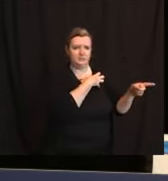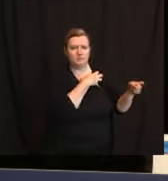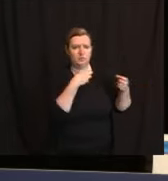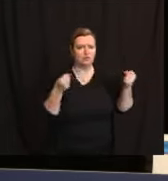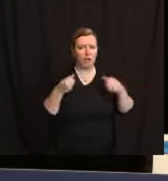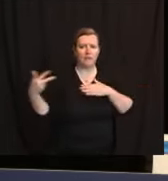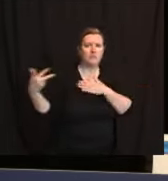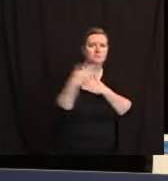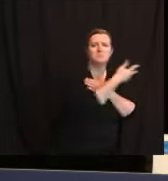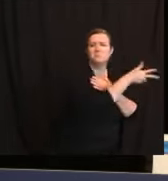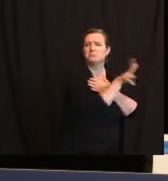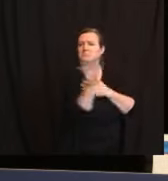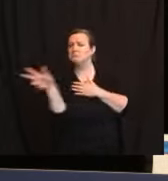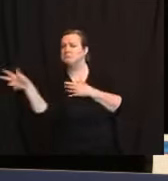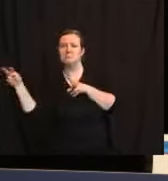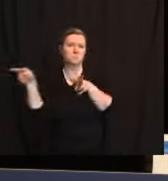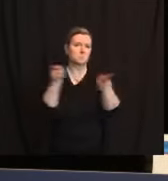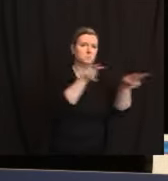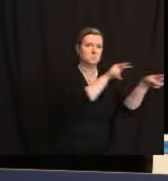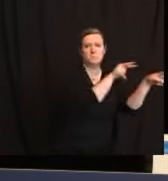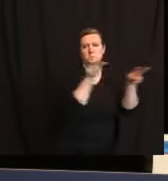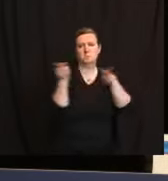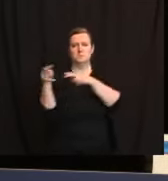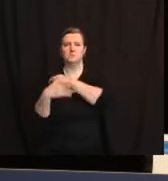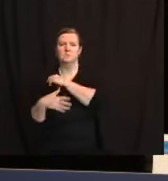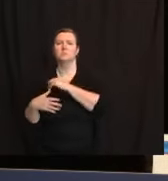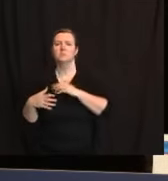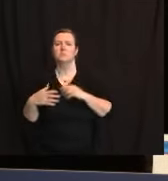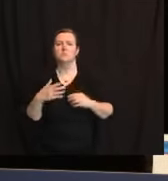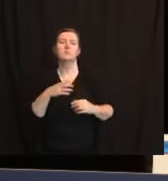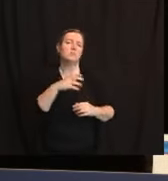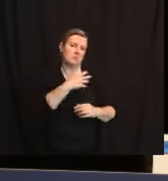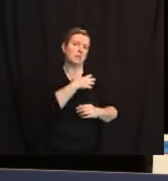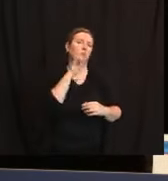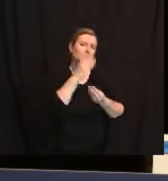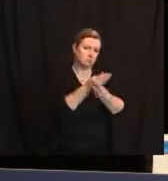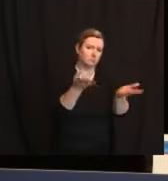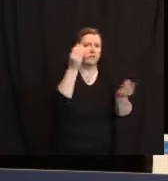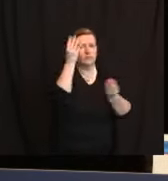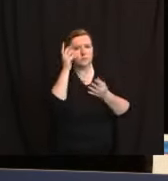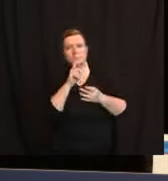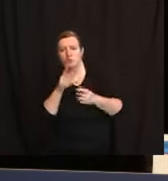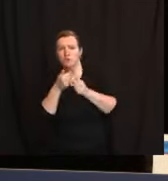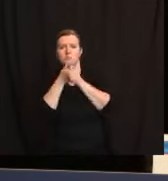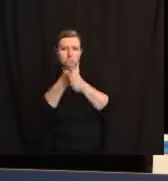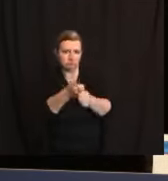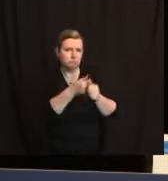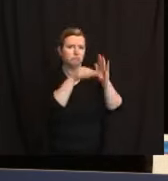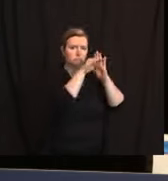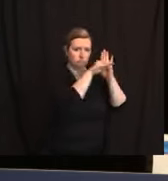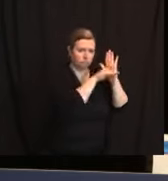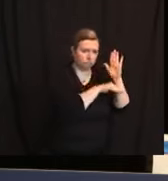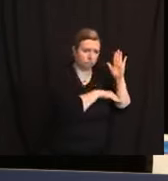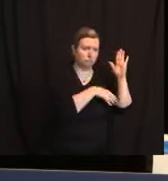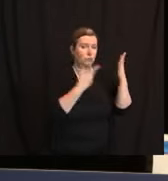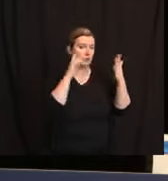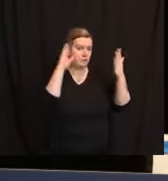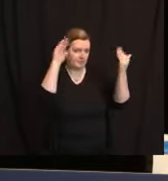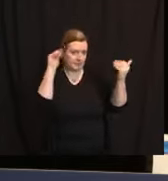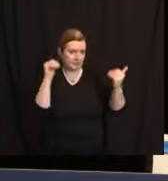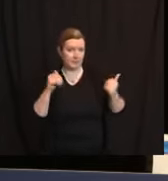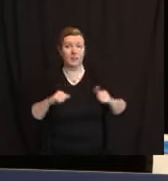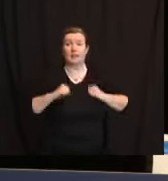sure, just giving information out and making sure everyone is adhering to what we want them to do. But the lifeguards, we want them to do